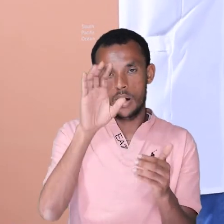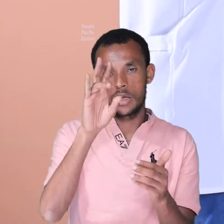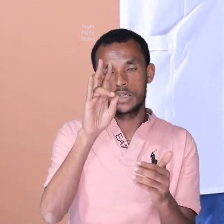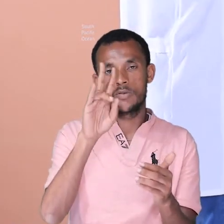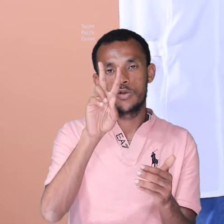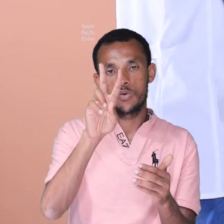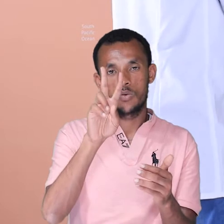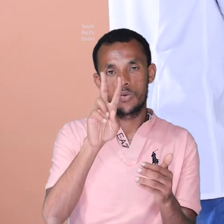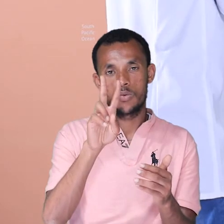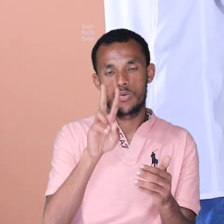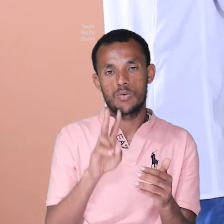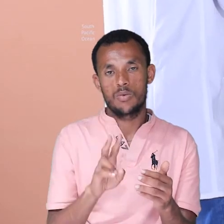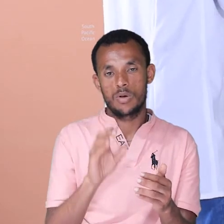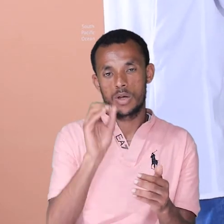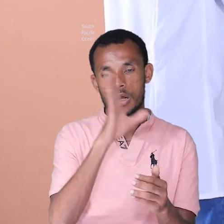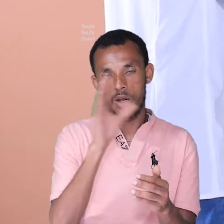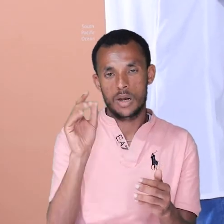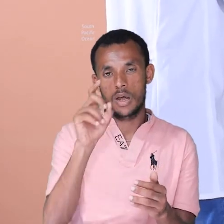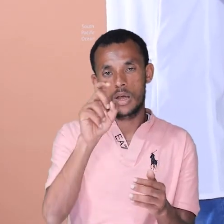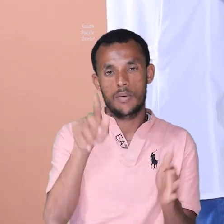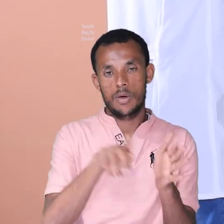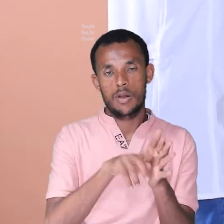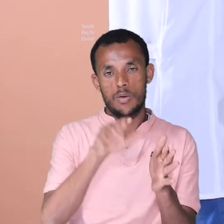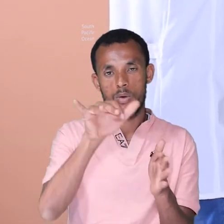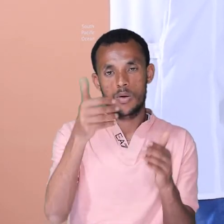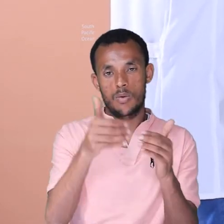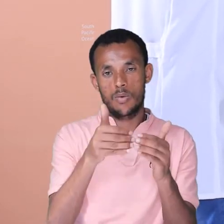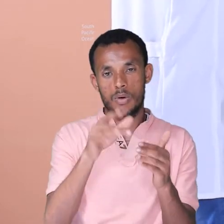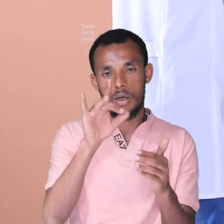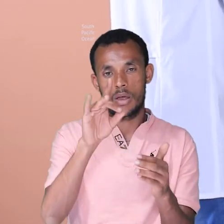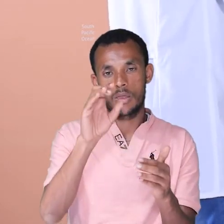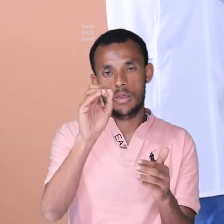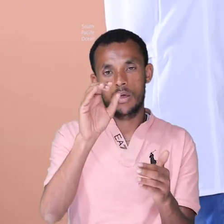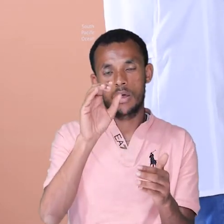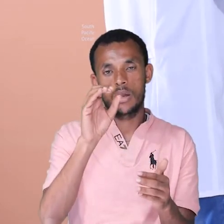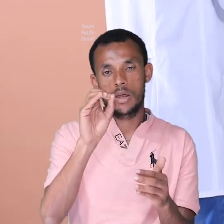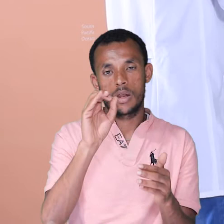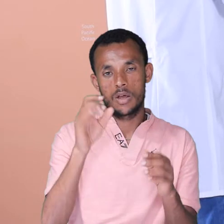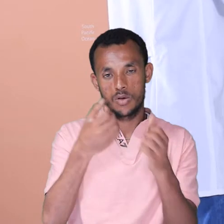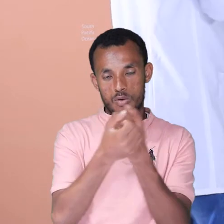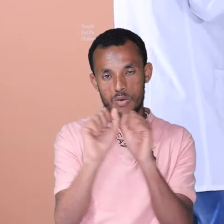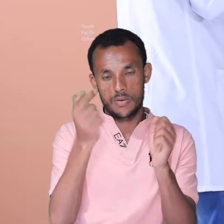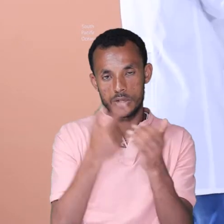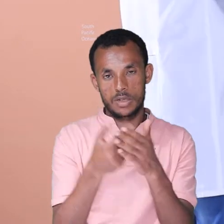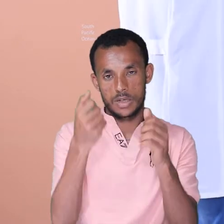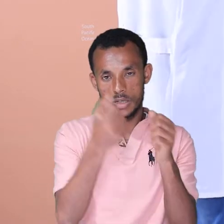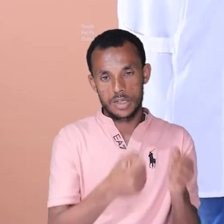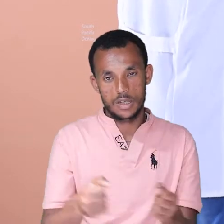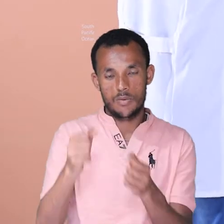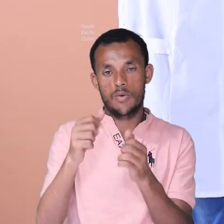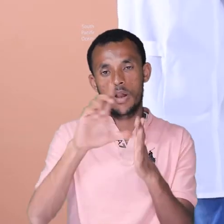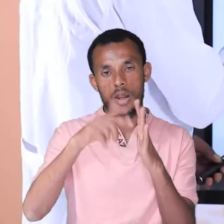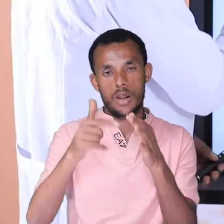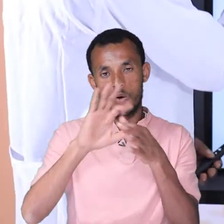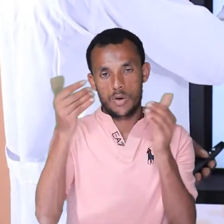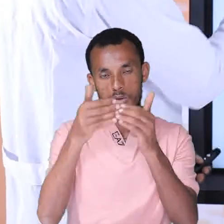172 degree, and x minus y is equal to 80 degree. Solve this one in systems of linear equation